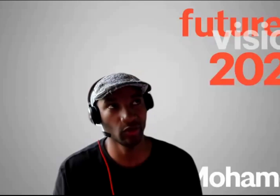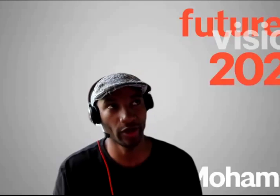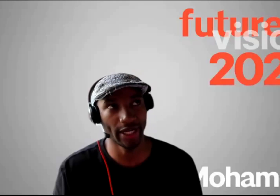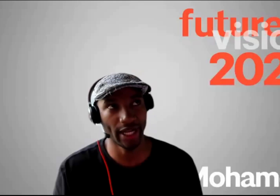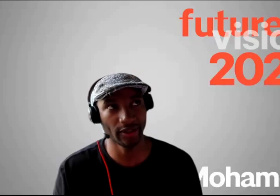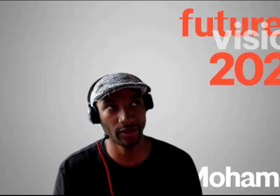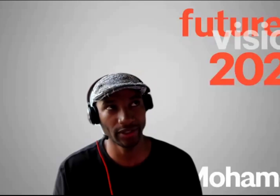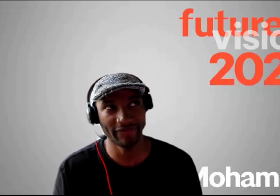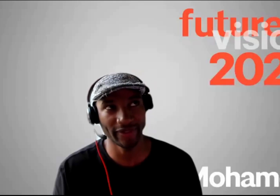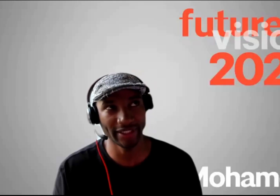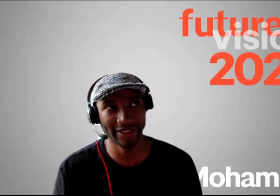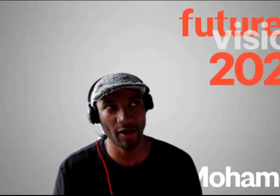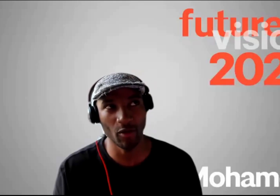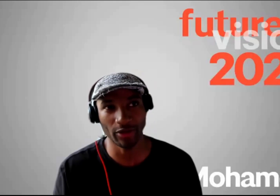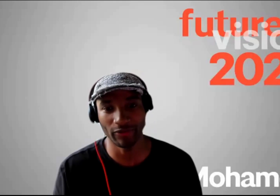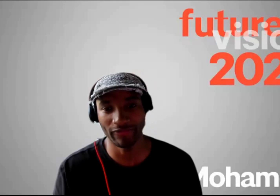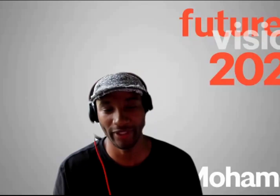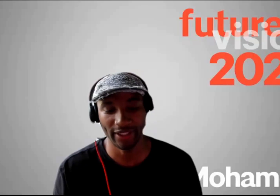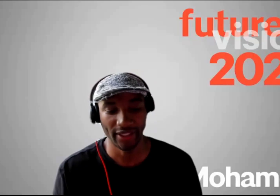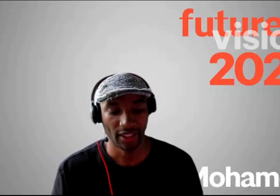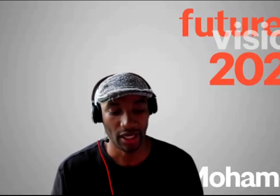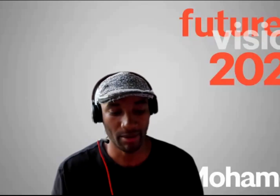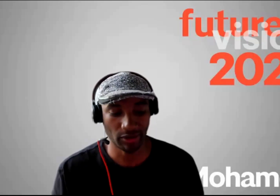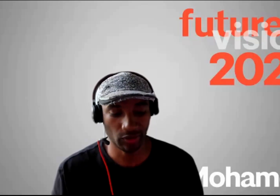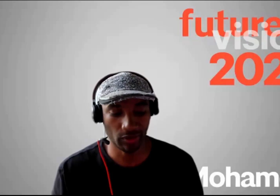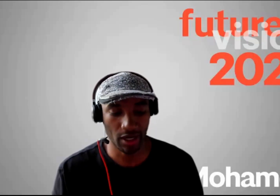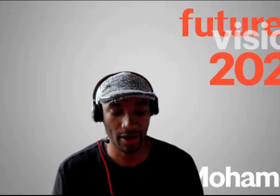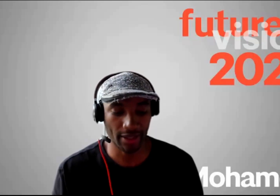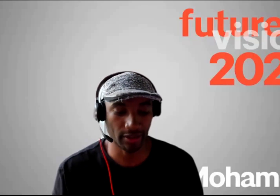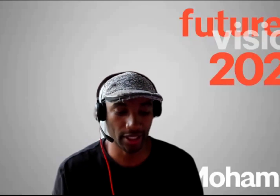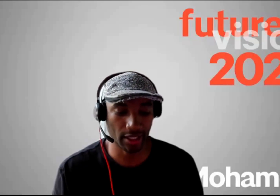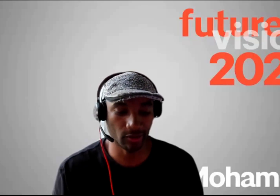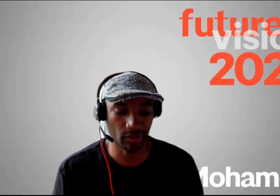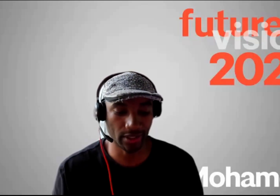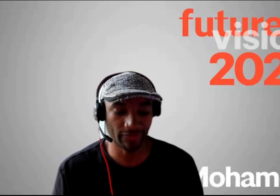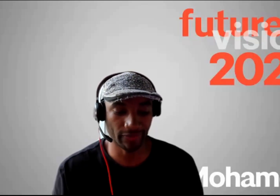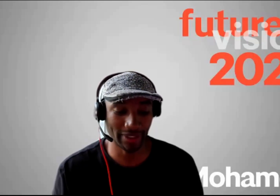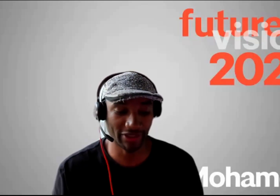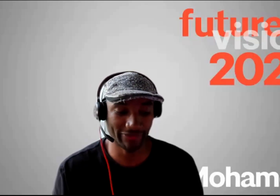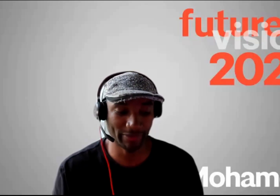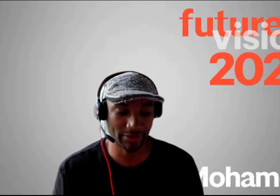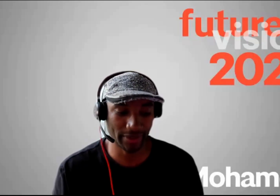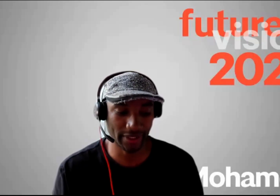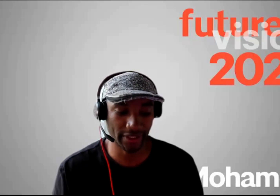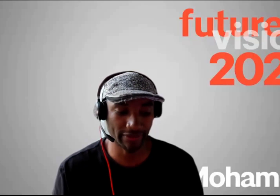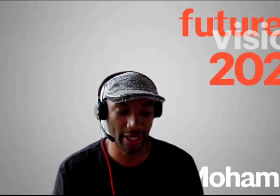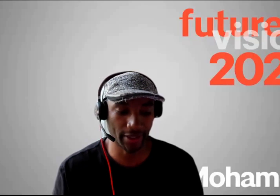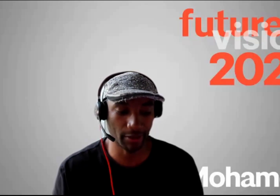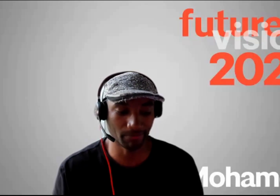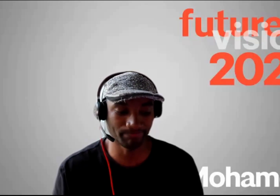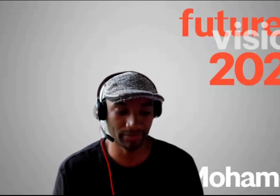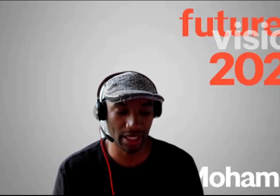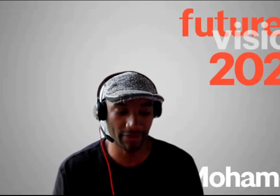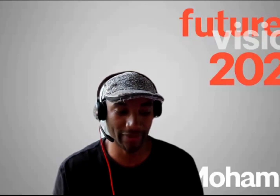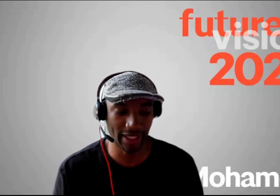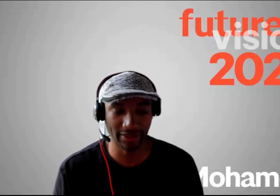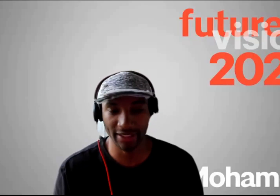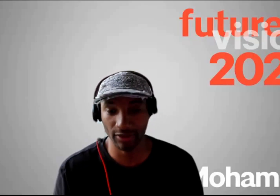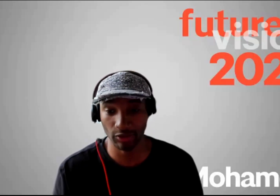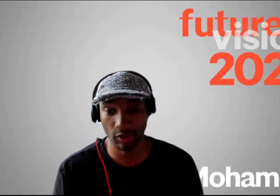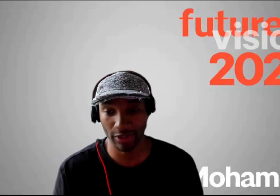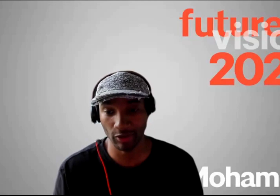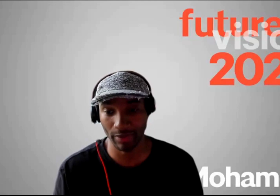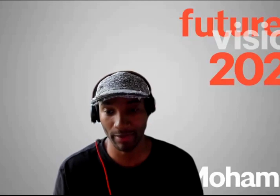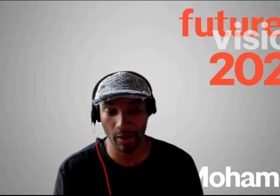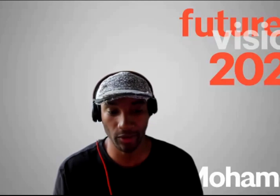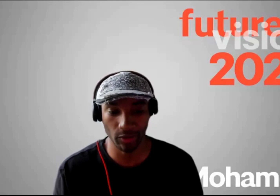echo your word, and I feel the same way you feel about, how I look at the world from a deaf perspective. And I feel like that's